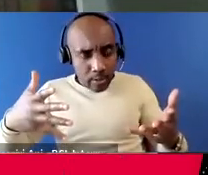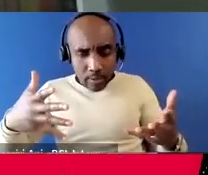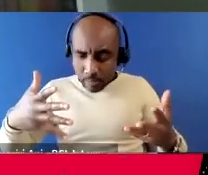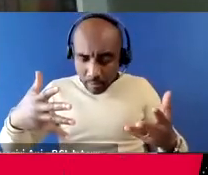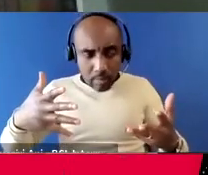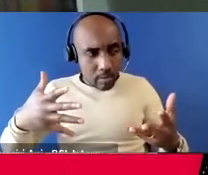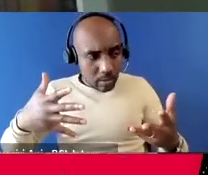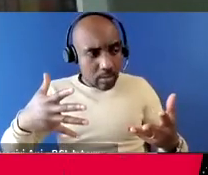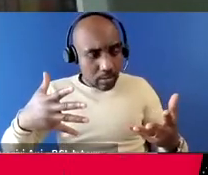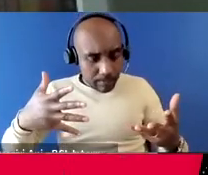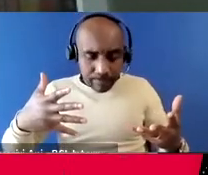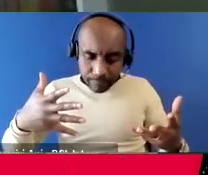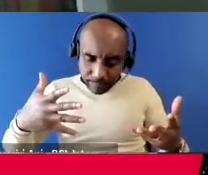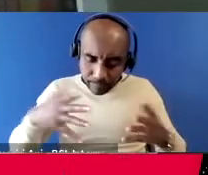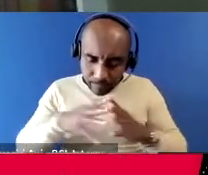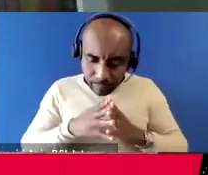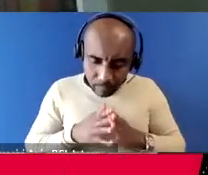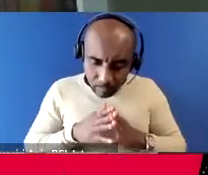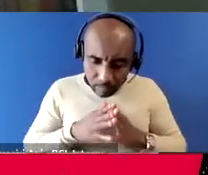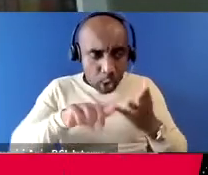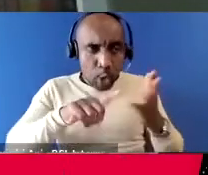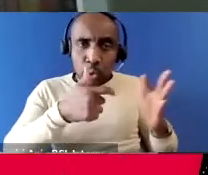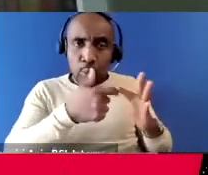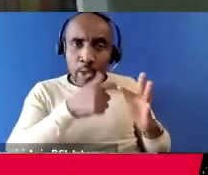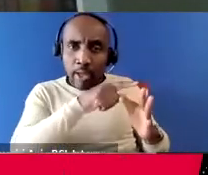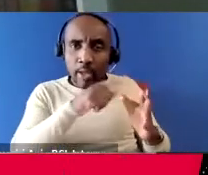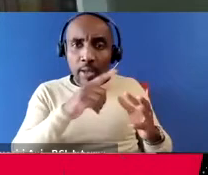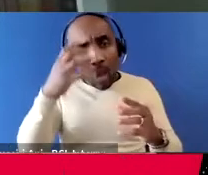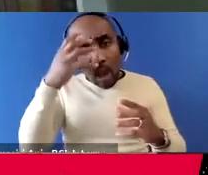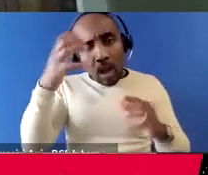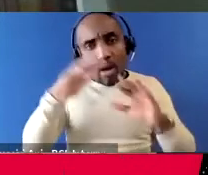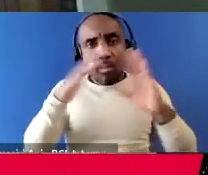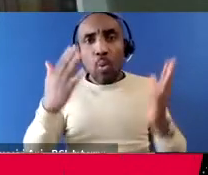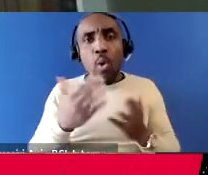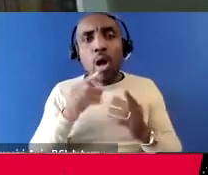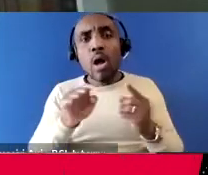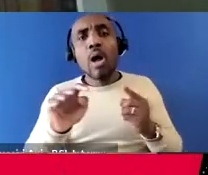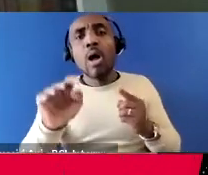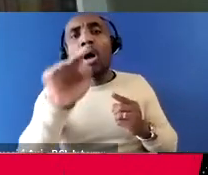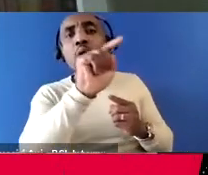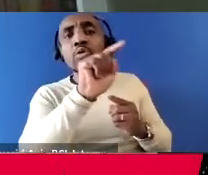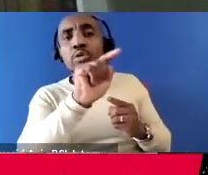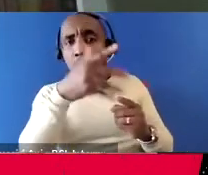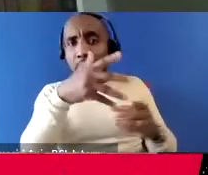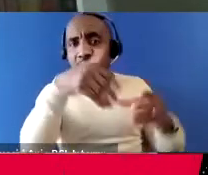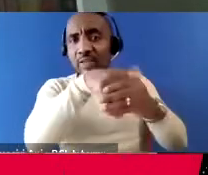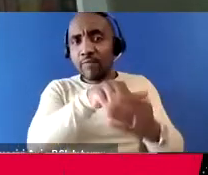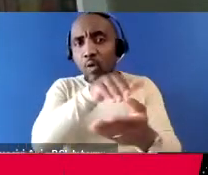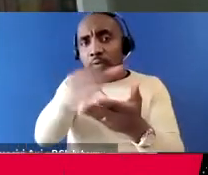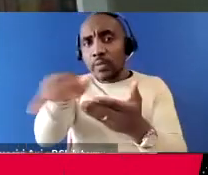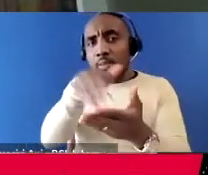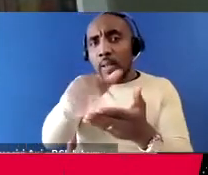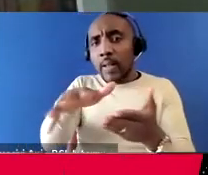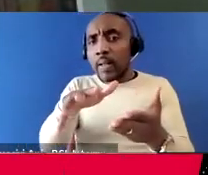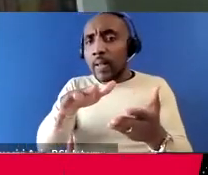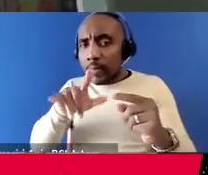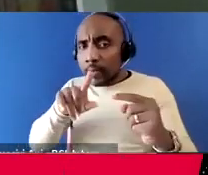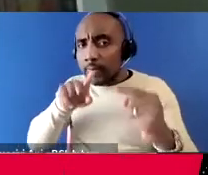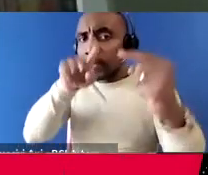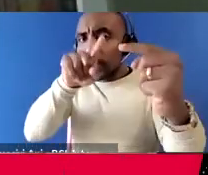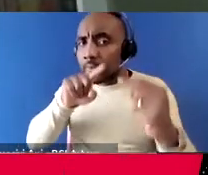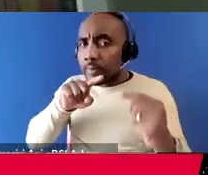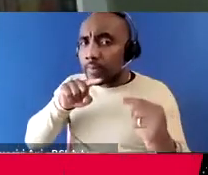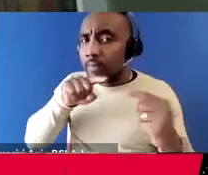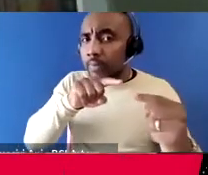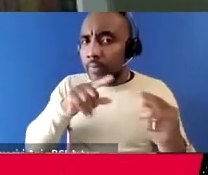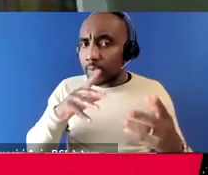own and other governments and organizations who are complicit in this is to really think about how we